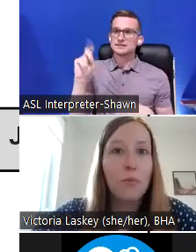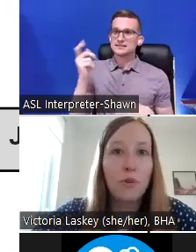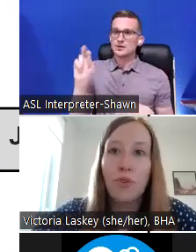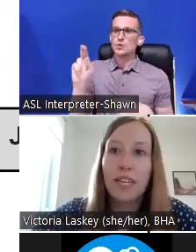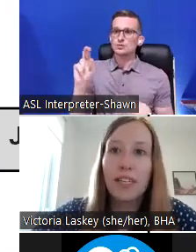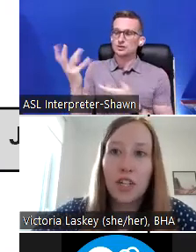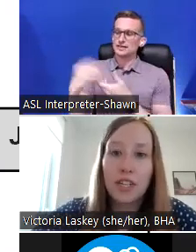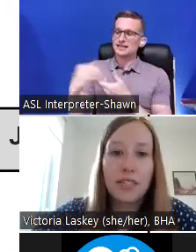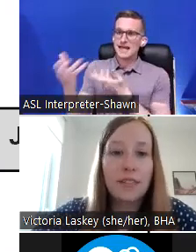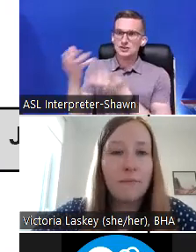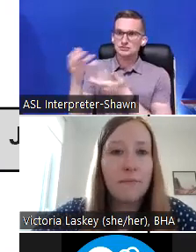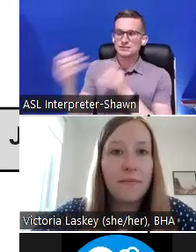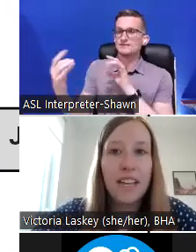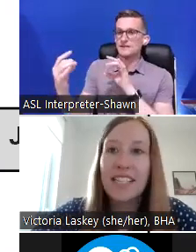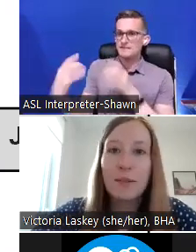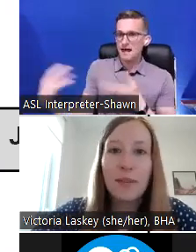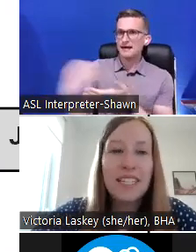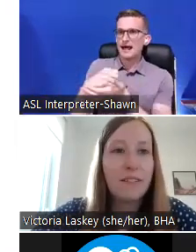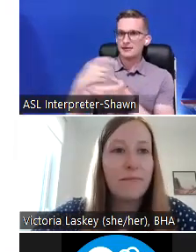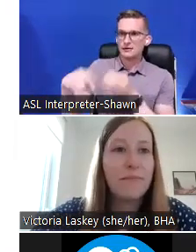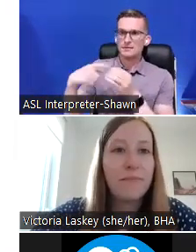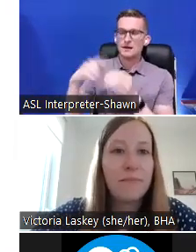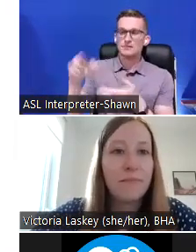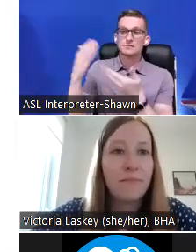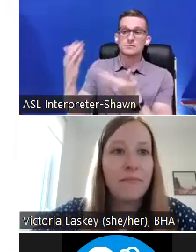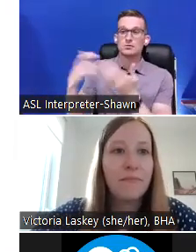our proposed regulations. Next slide, please.